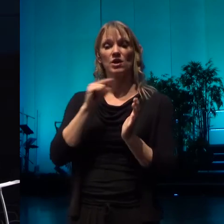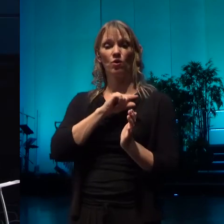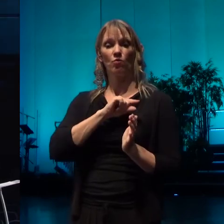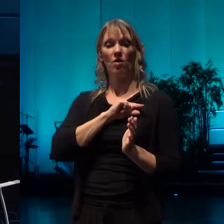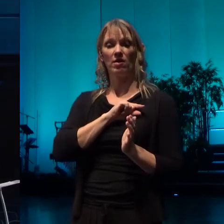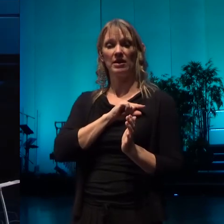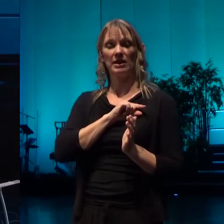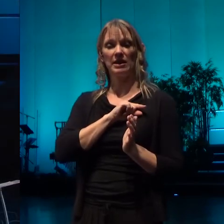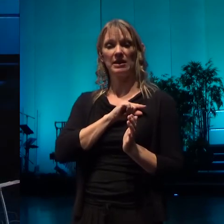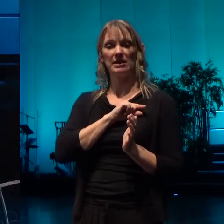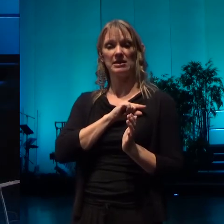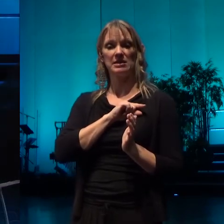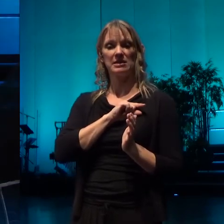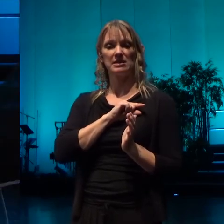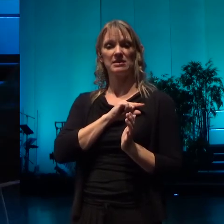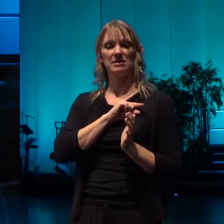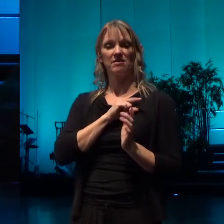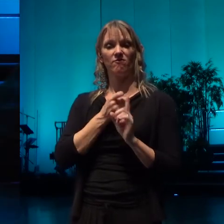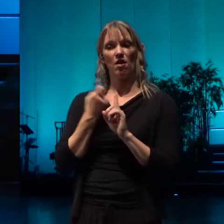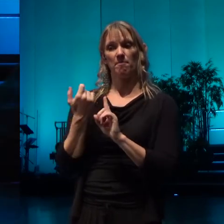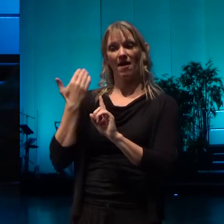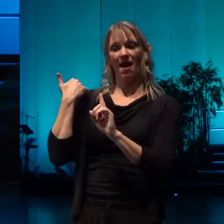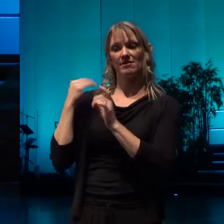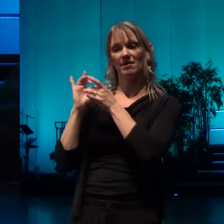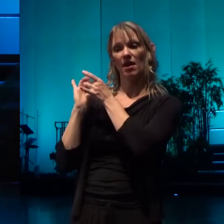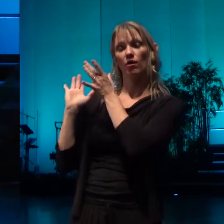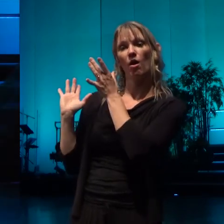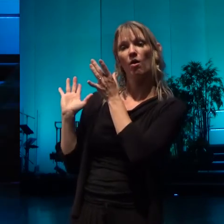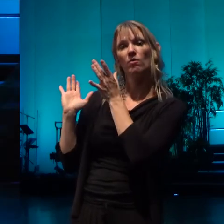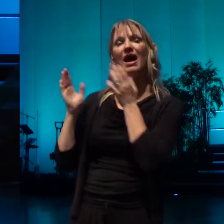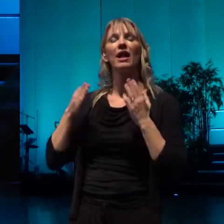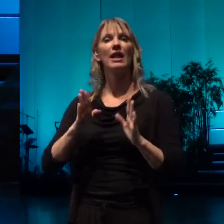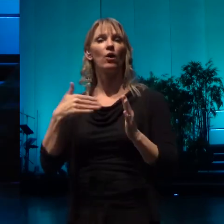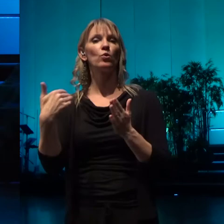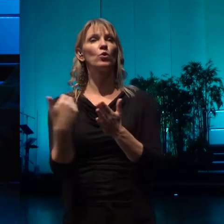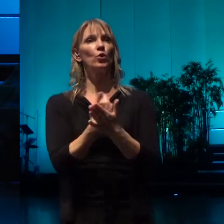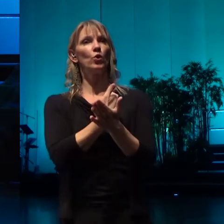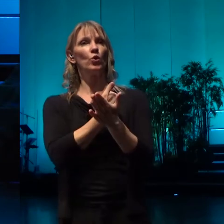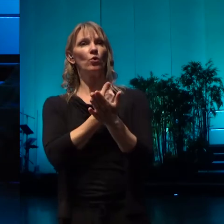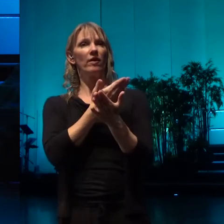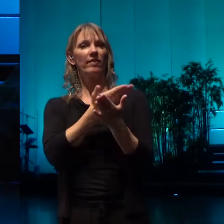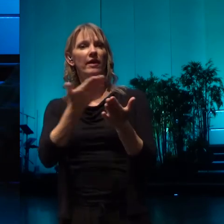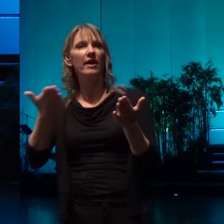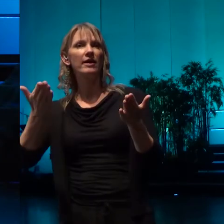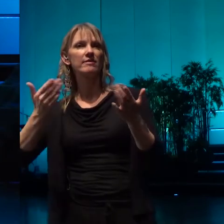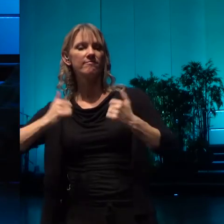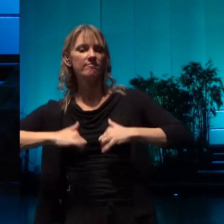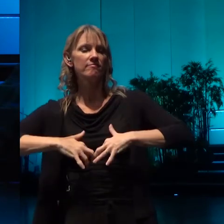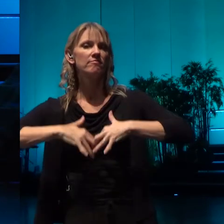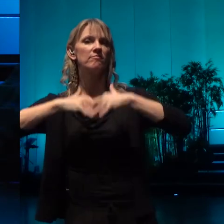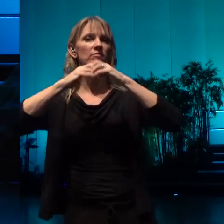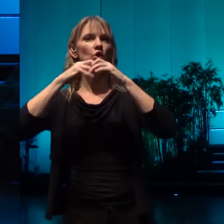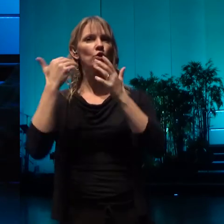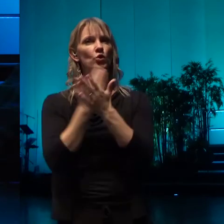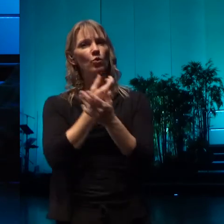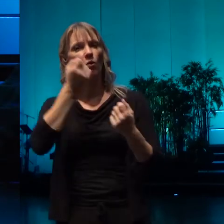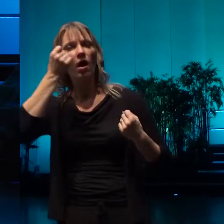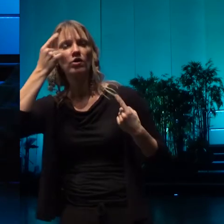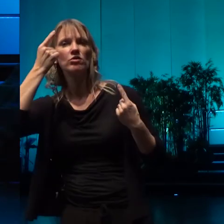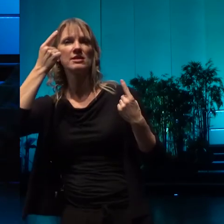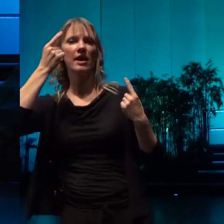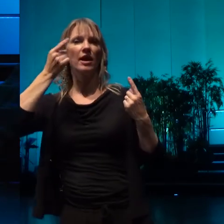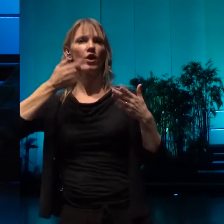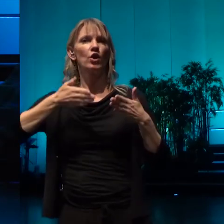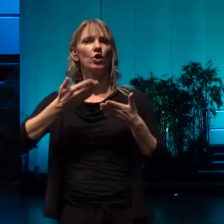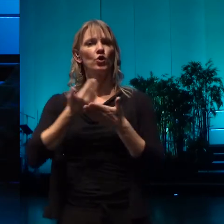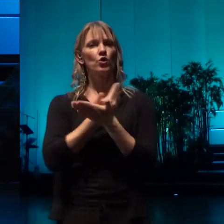we seek no longer, to allow new forms to be built, new ways of understanding, new ways of